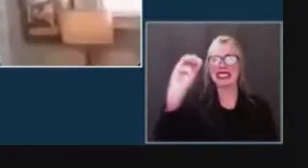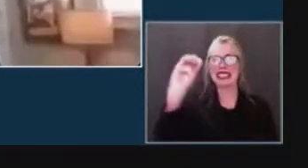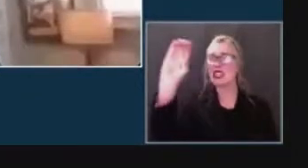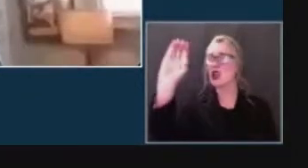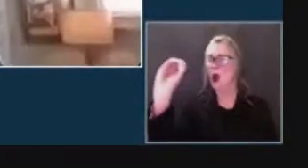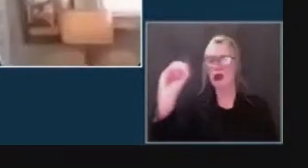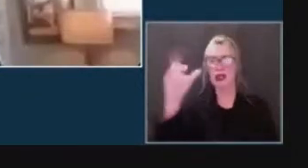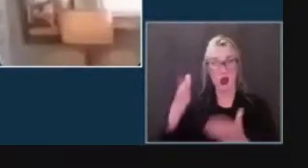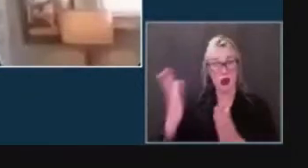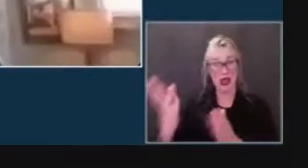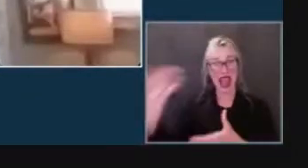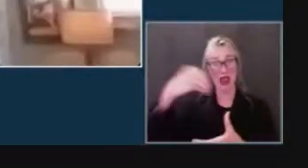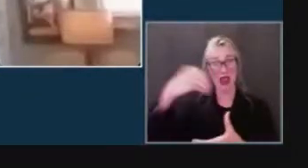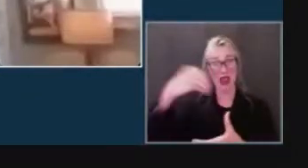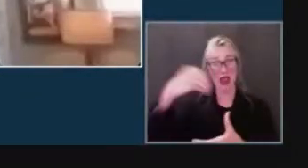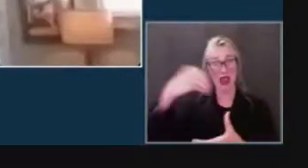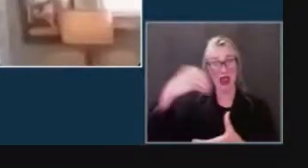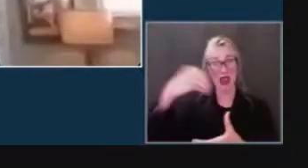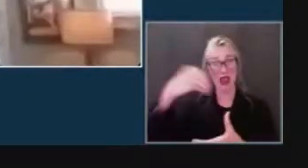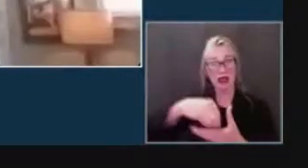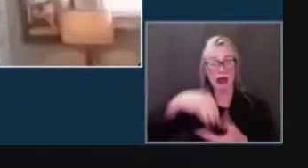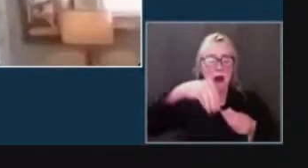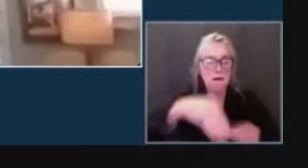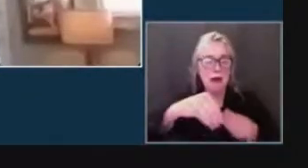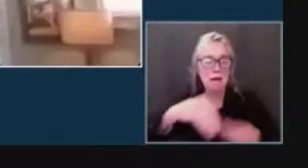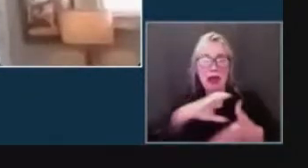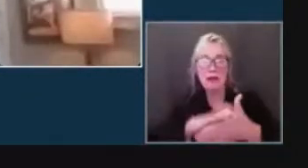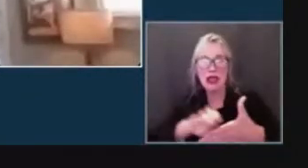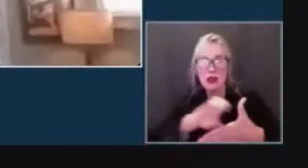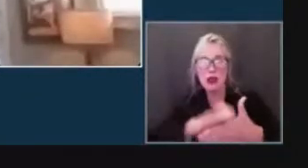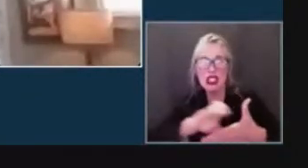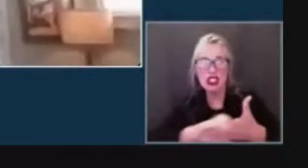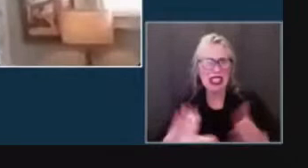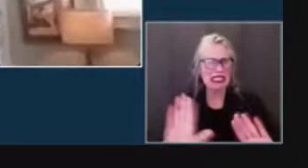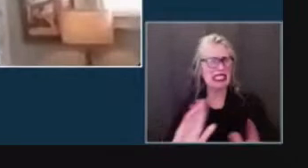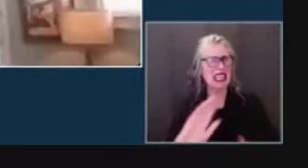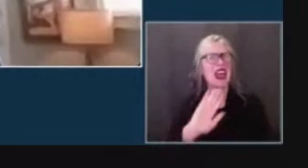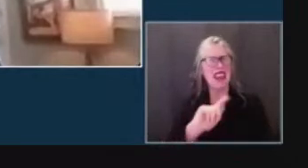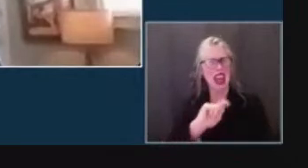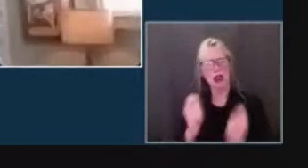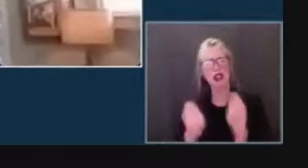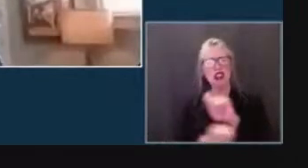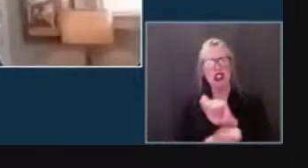with big checks and empty promises. Our values erode.